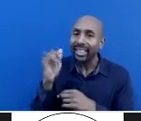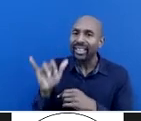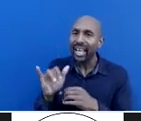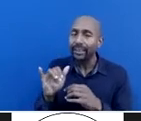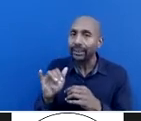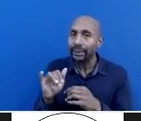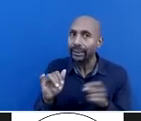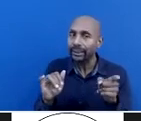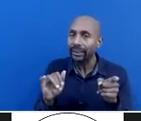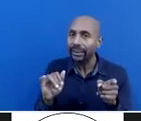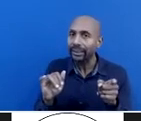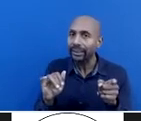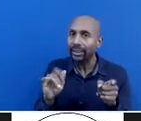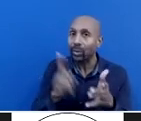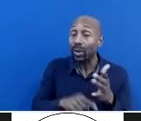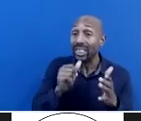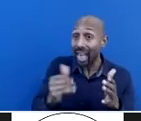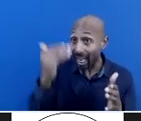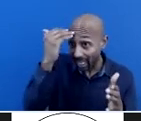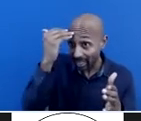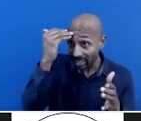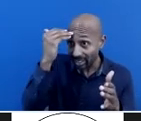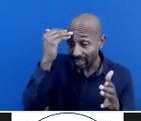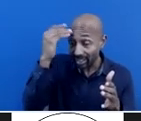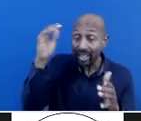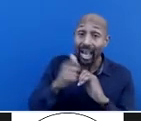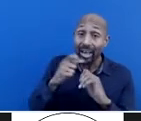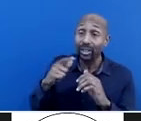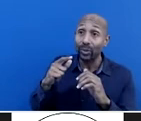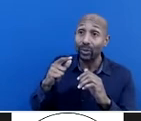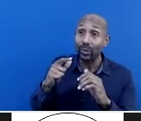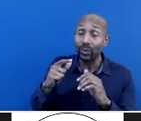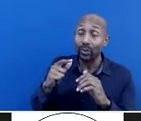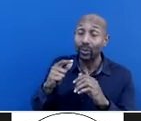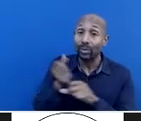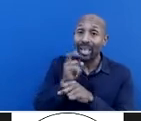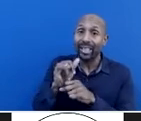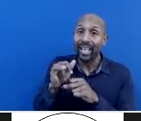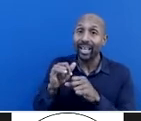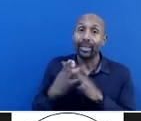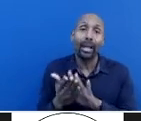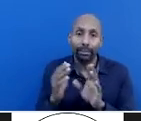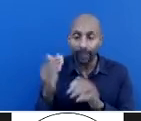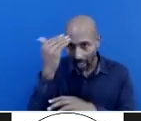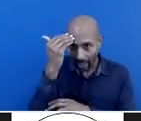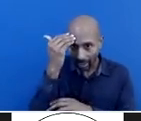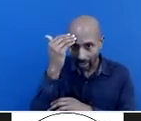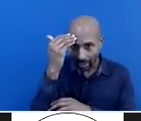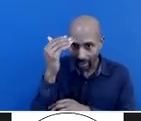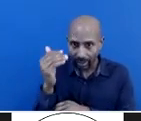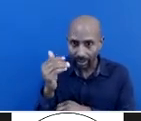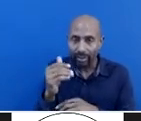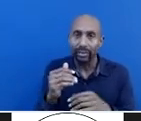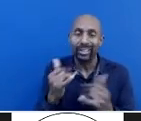conscious, but then also tying it to like the collective, like sort of like energy source